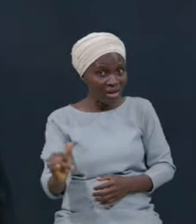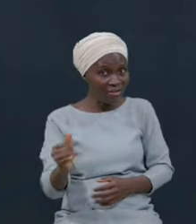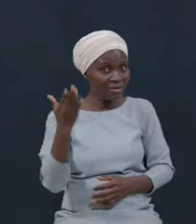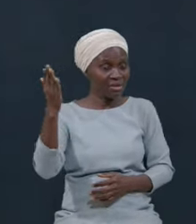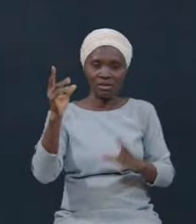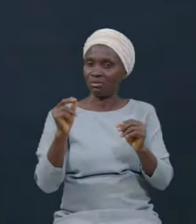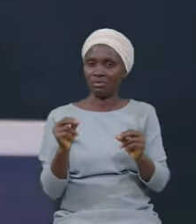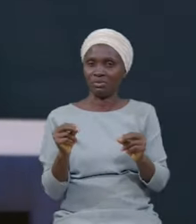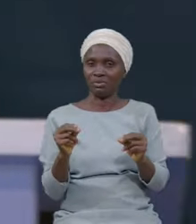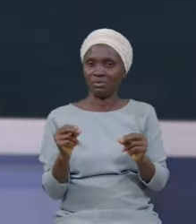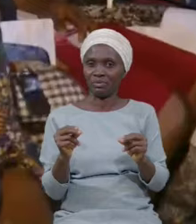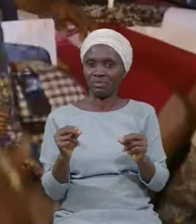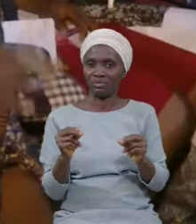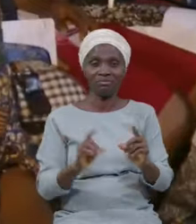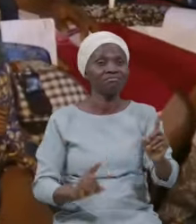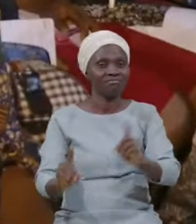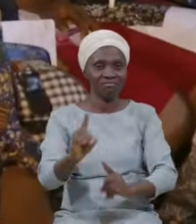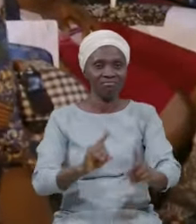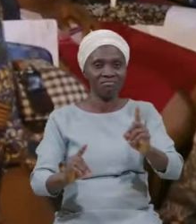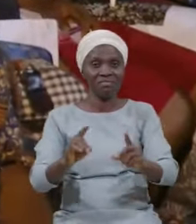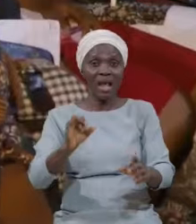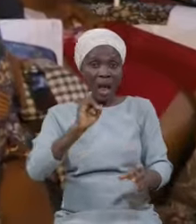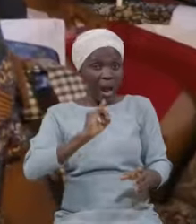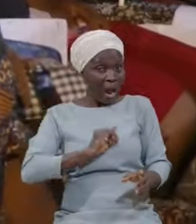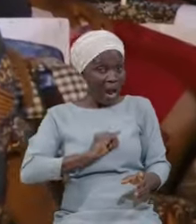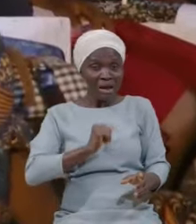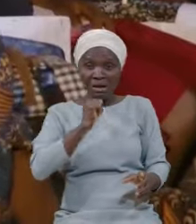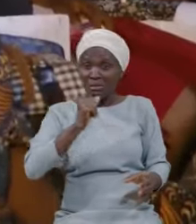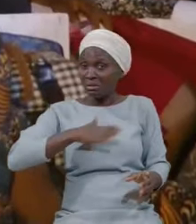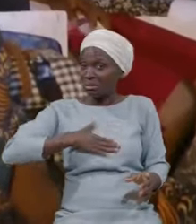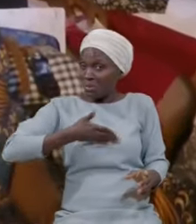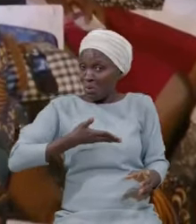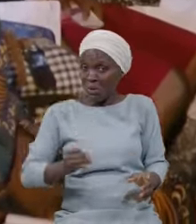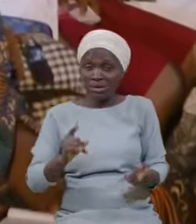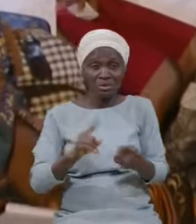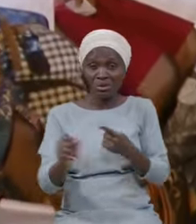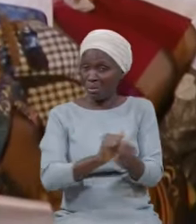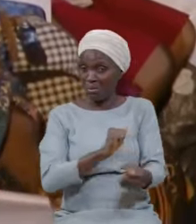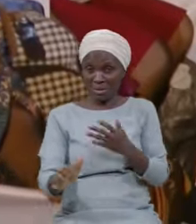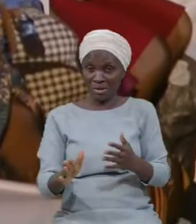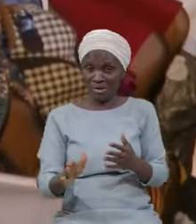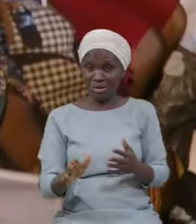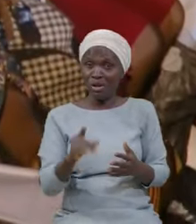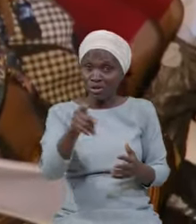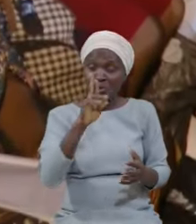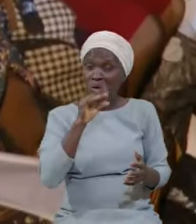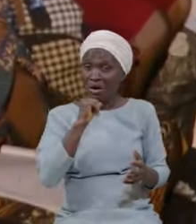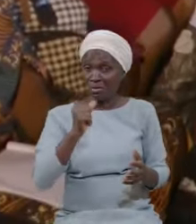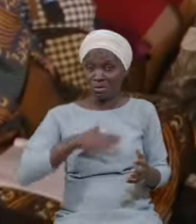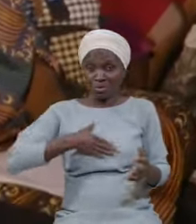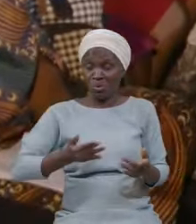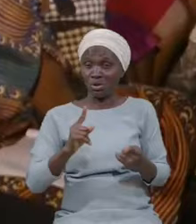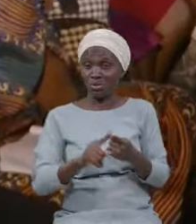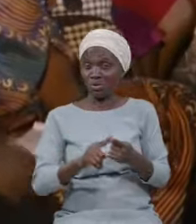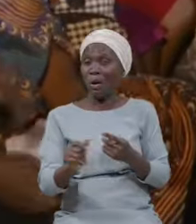I am not willing to perish. You are not willing to perish. God is not willing that any of us should perish. We